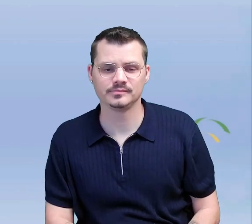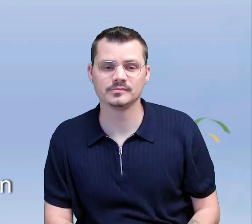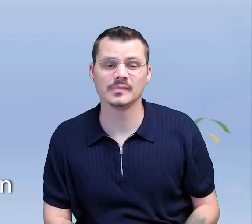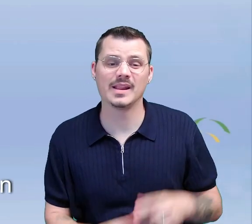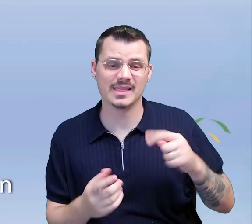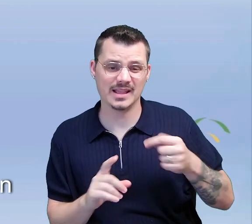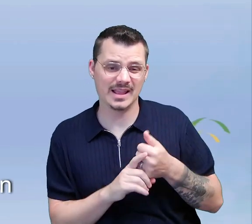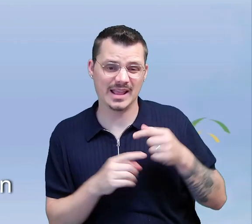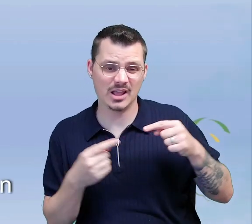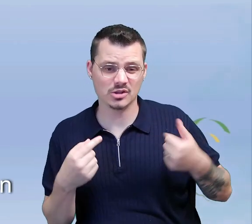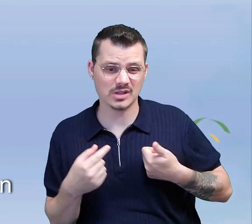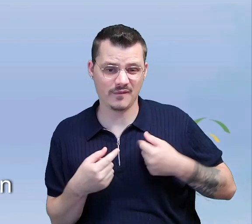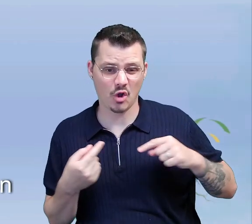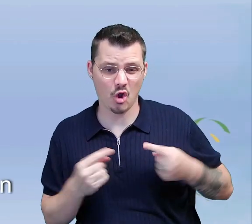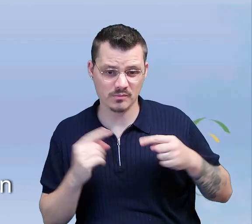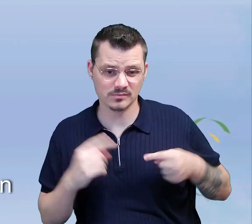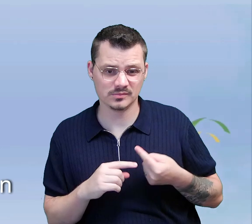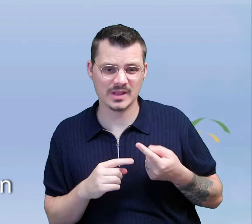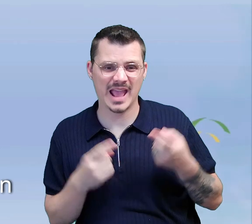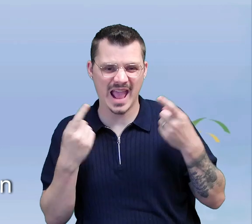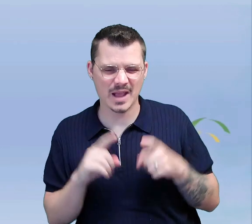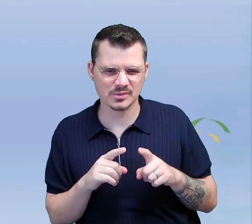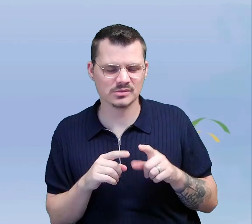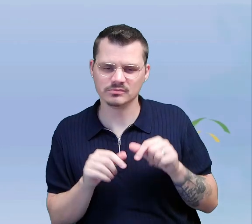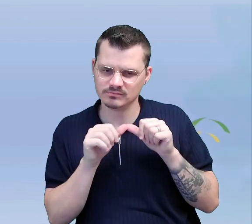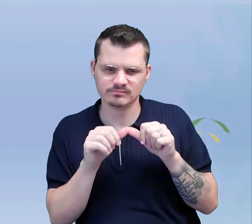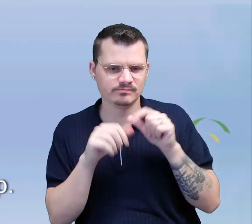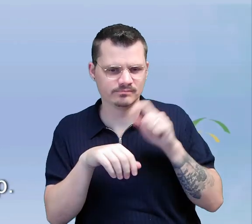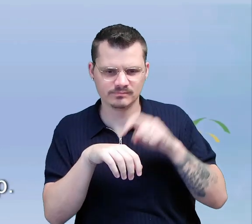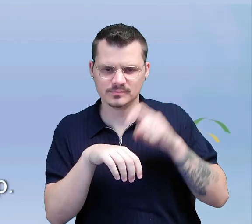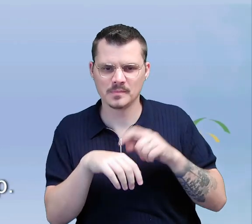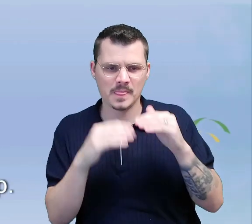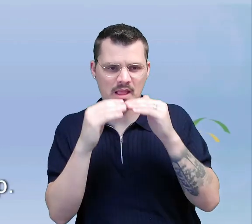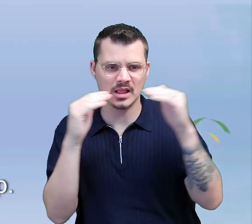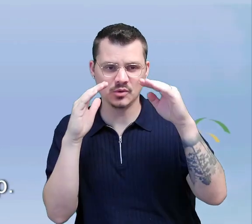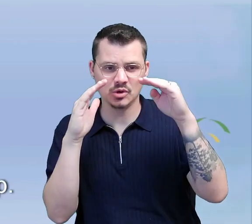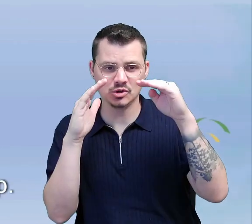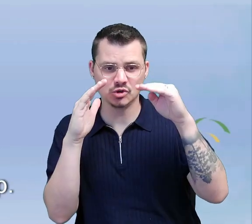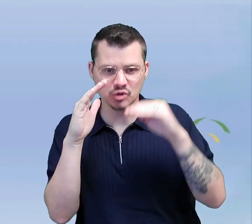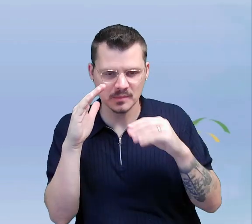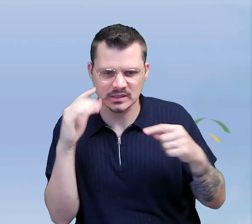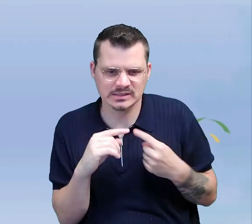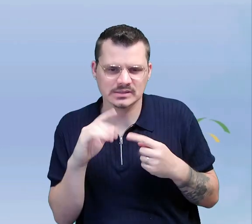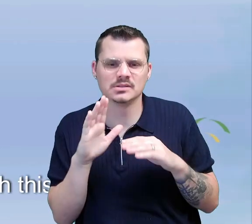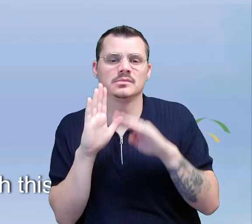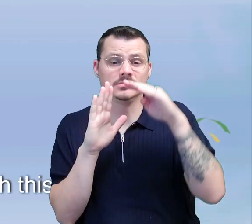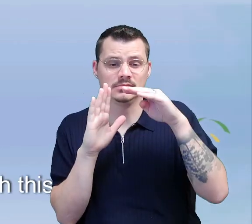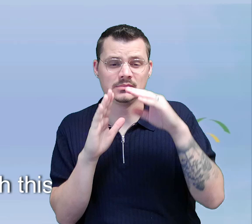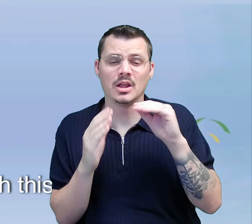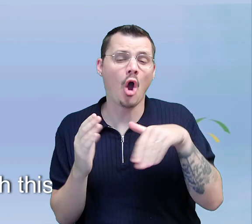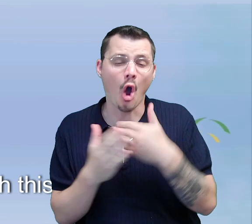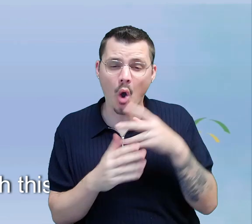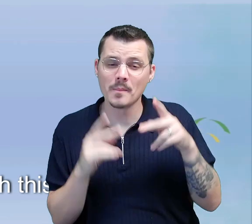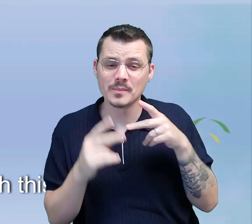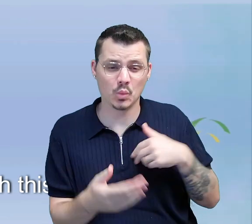The injury, the self-harm, occurs right on schedule as soon as their level starts to drop. And for all